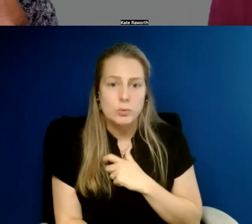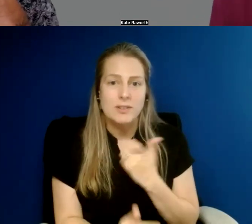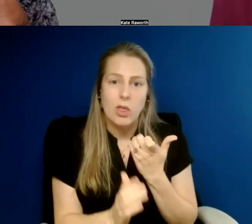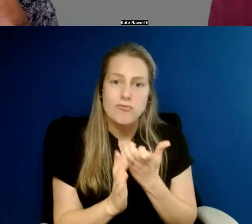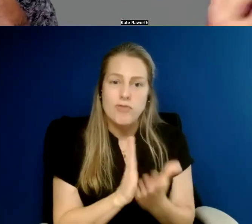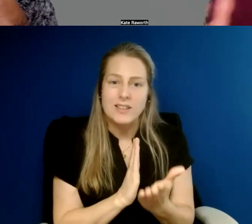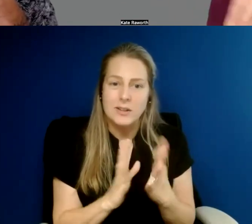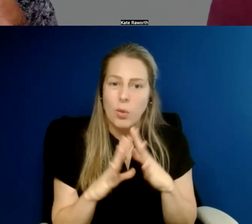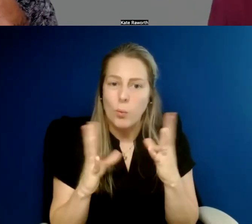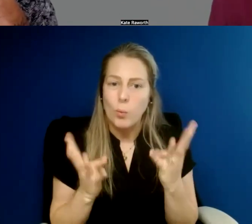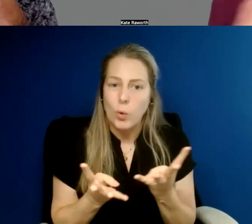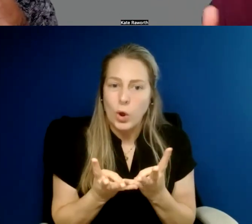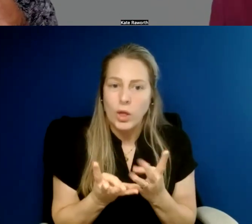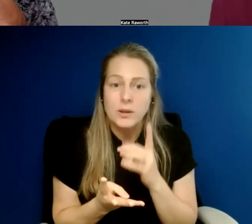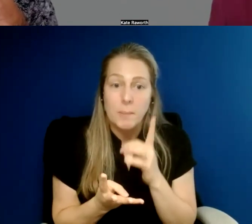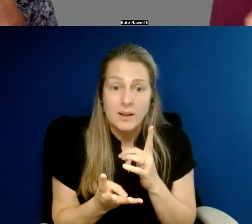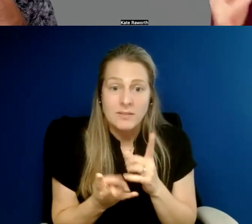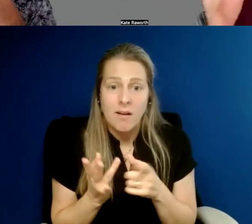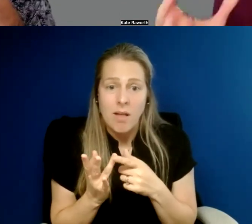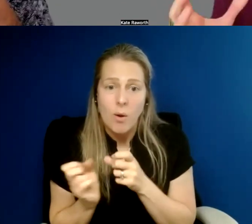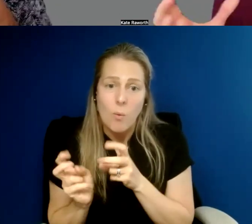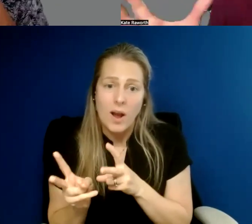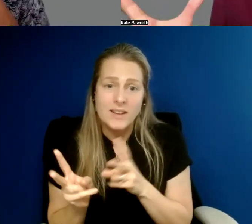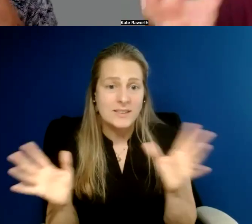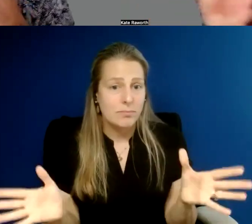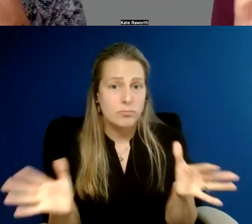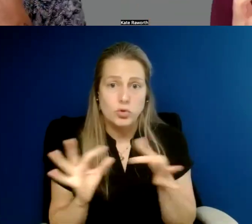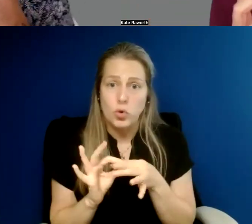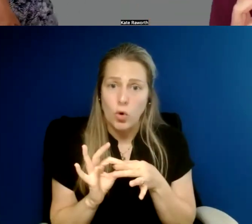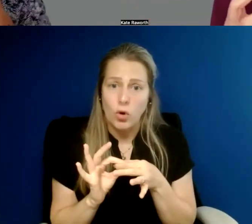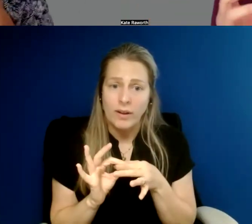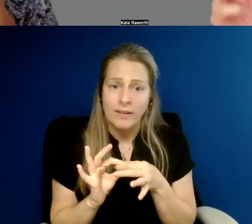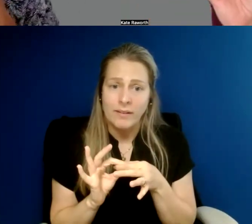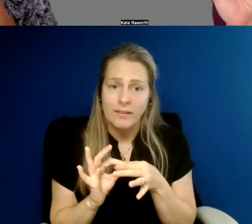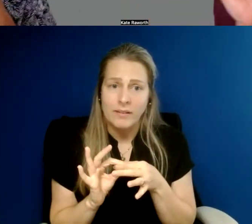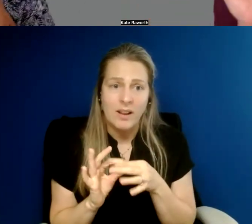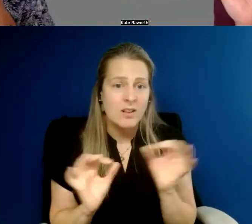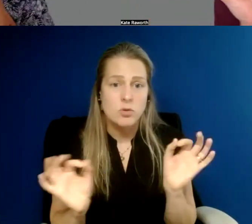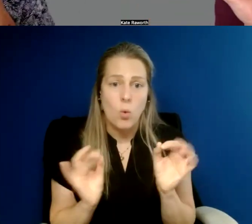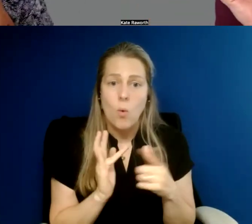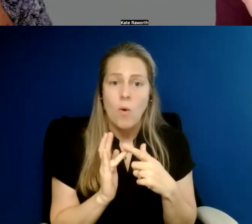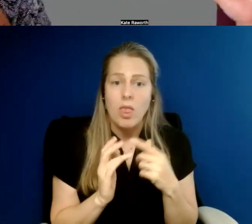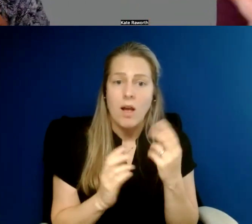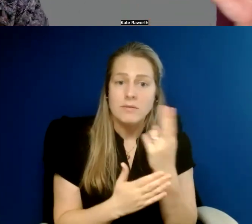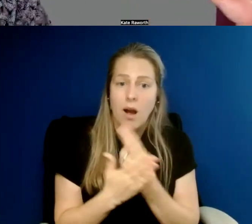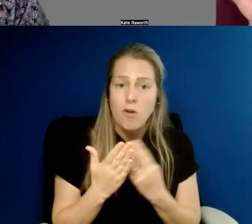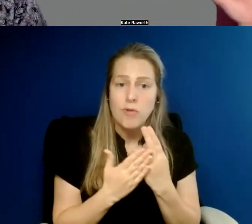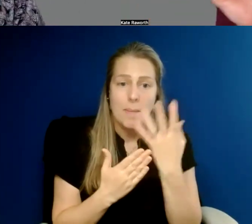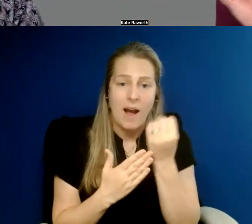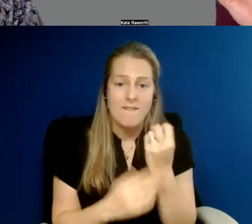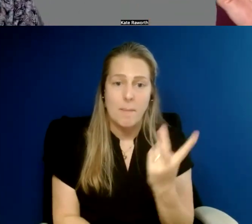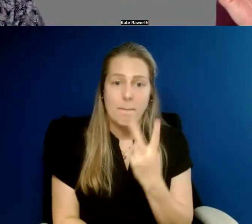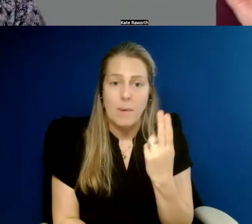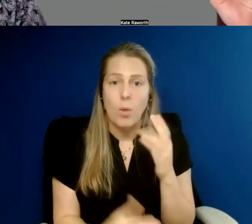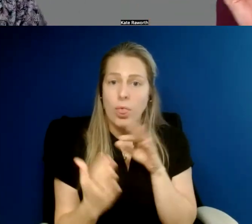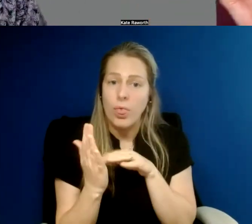together. Show me another diagram from Western economics that has them together. So it's bringing them together. And it's the point in between, it's the donut